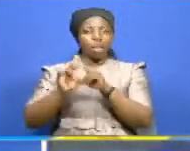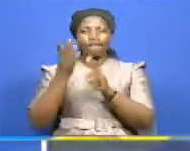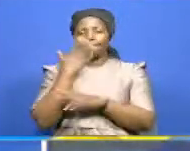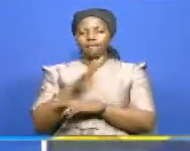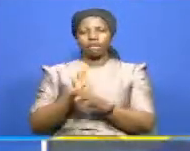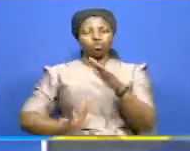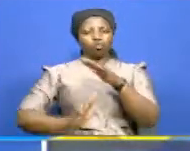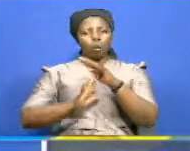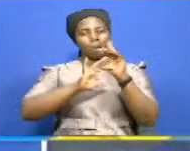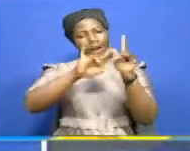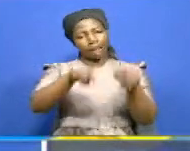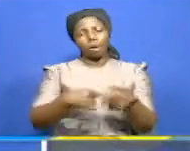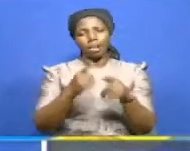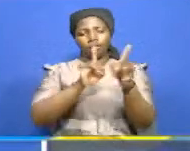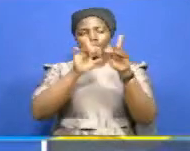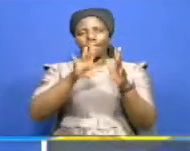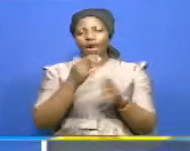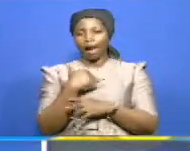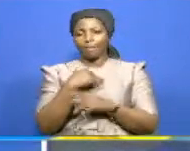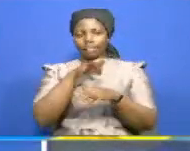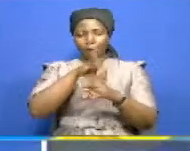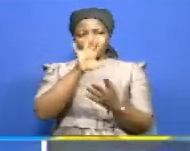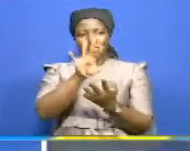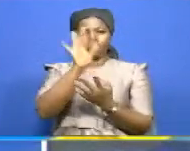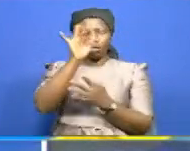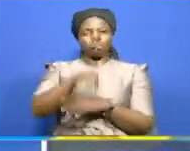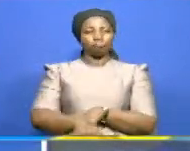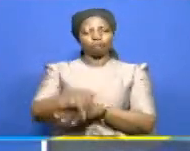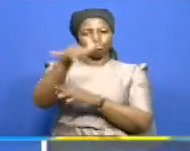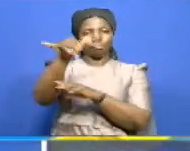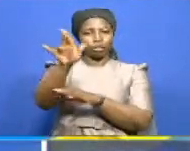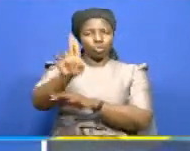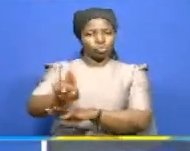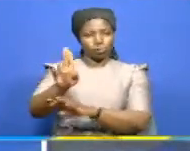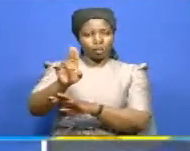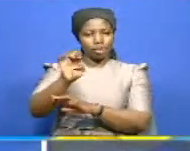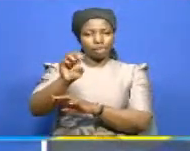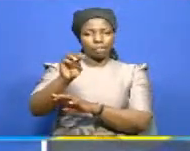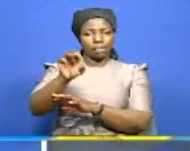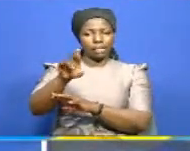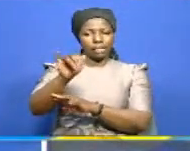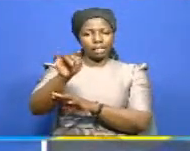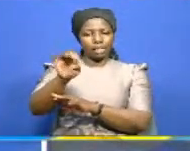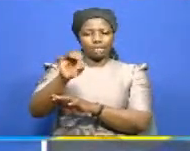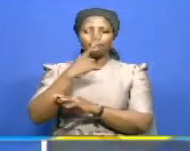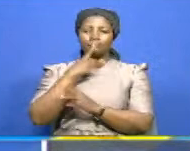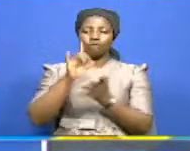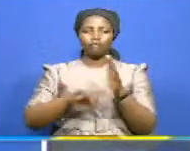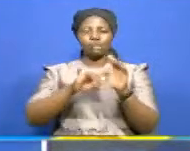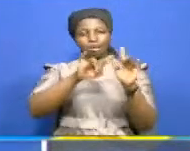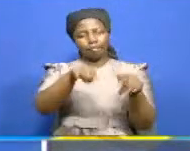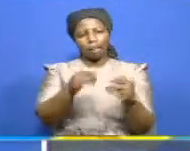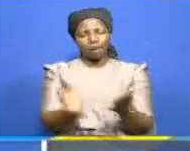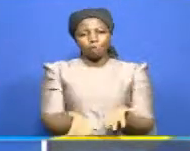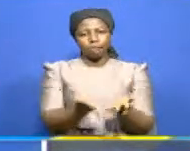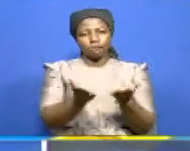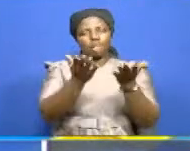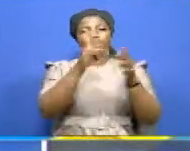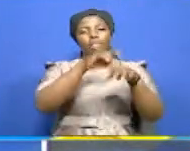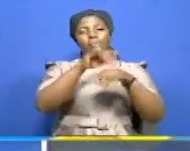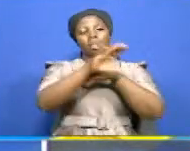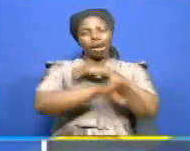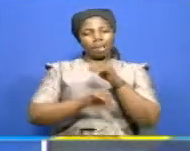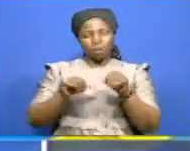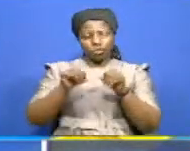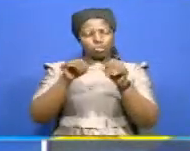demands travelers have as they choose the airlines to fly with. Emirates says demand is picking up as countries continue to reopen